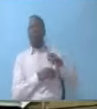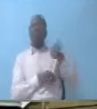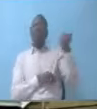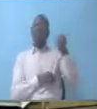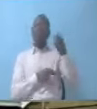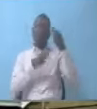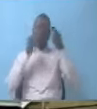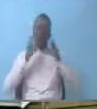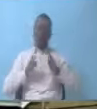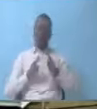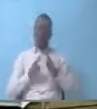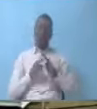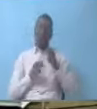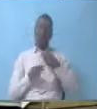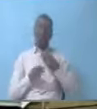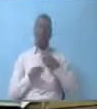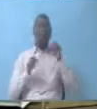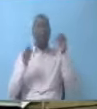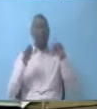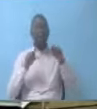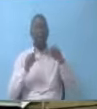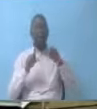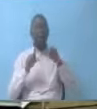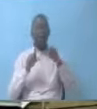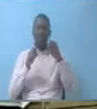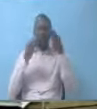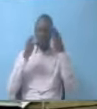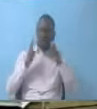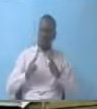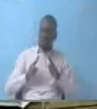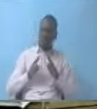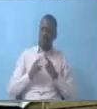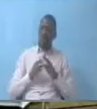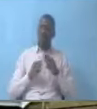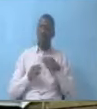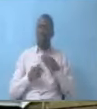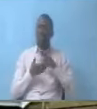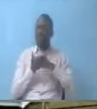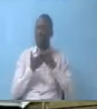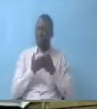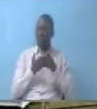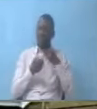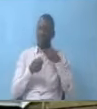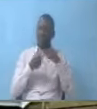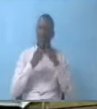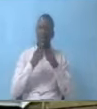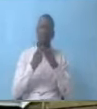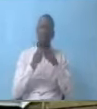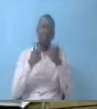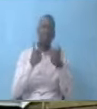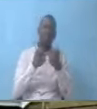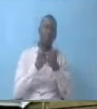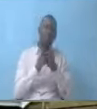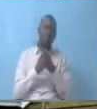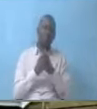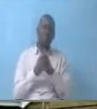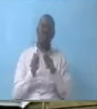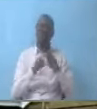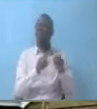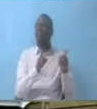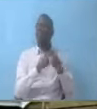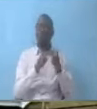one, mm-hmm. that you must interpret the legislation according to what's expressed in the act. Mm-hmm. So there are different rules of